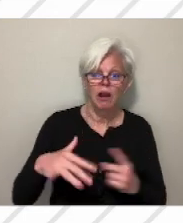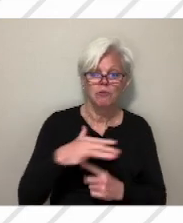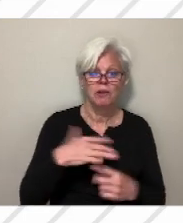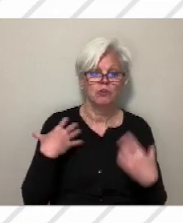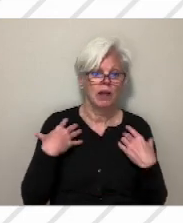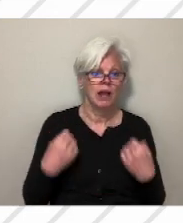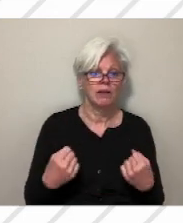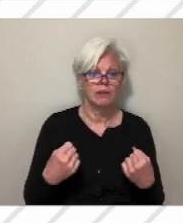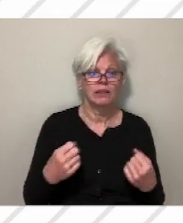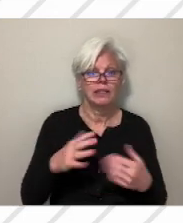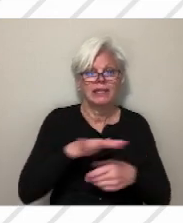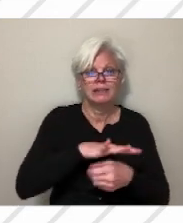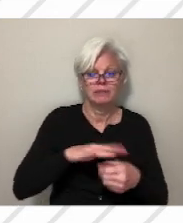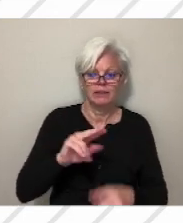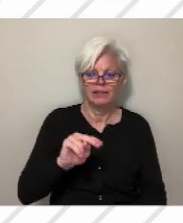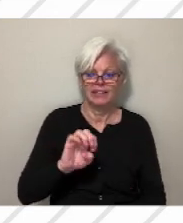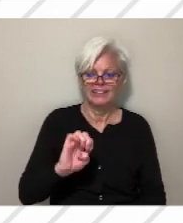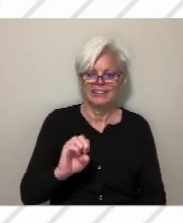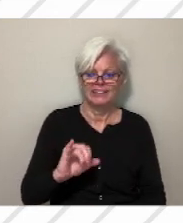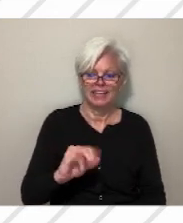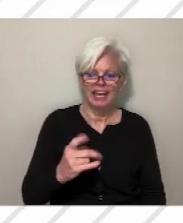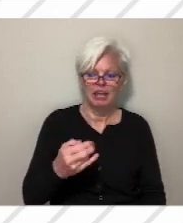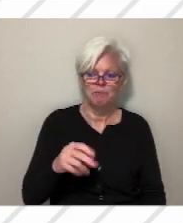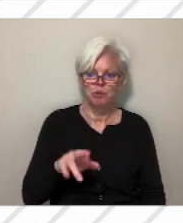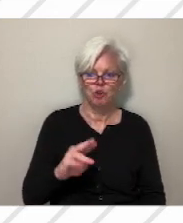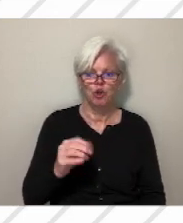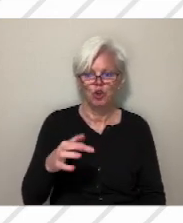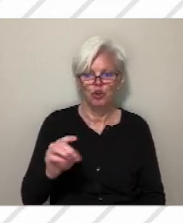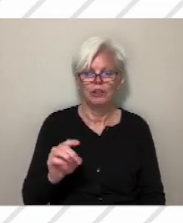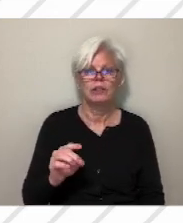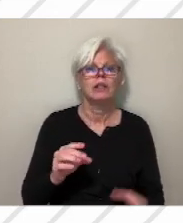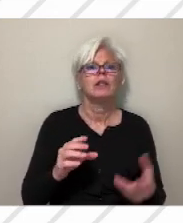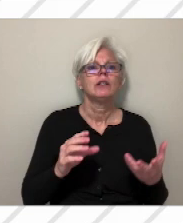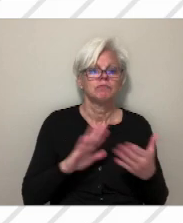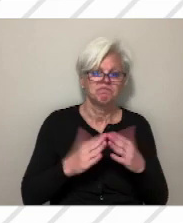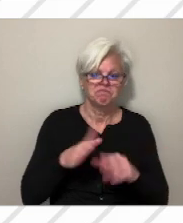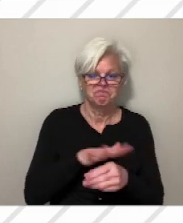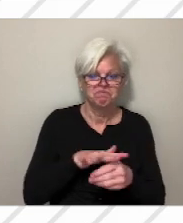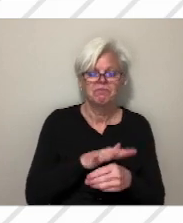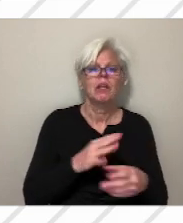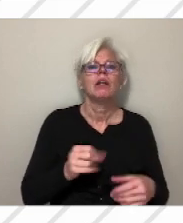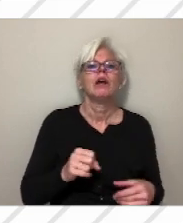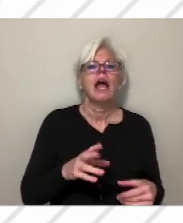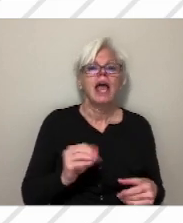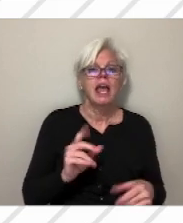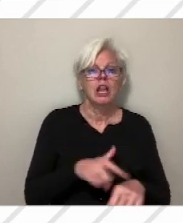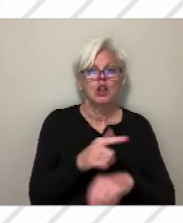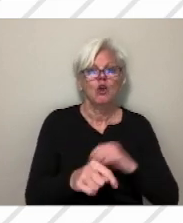and systems of care that center long-term connectedness for the young people entrusted to them.